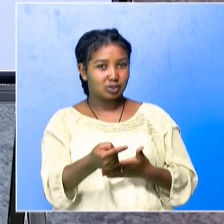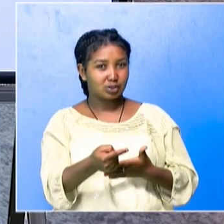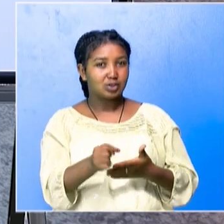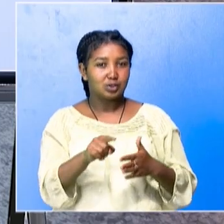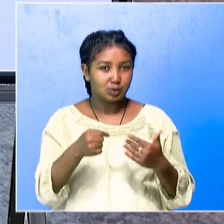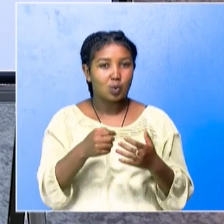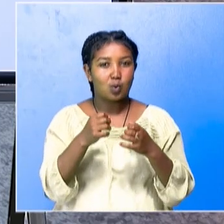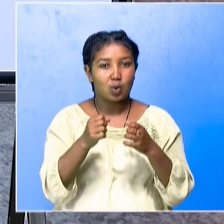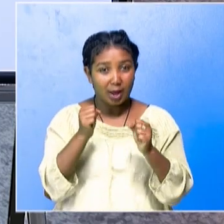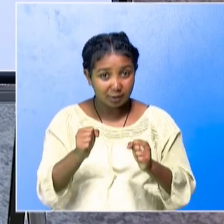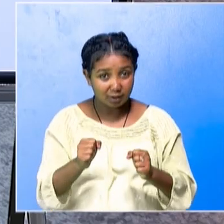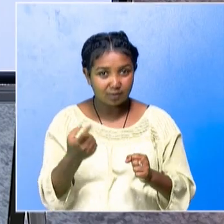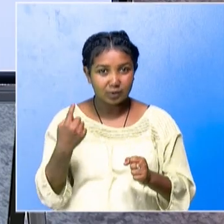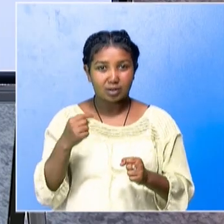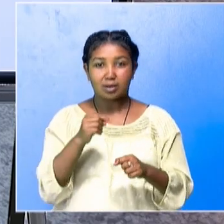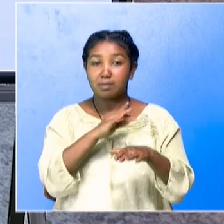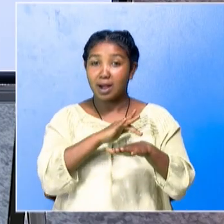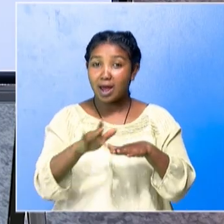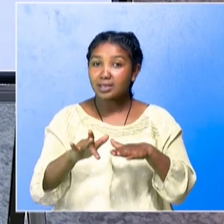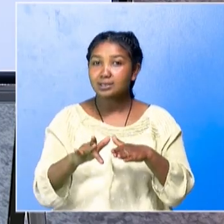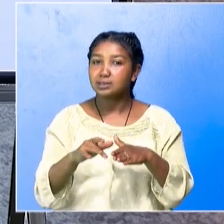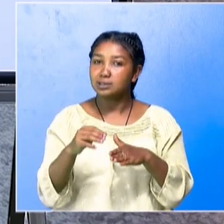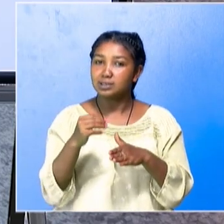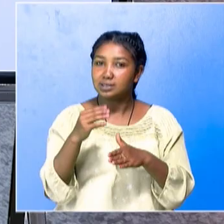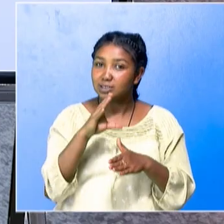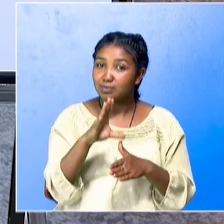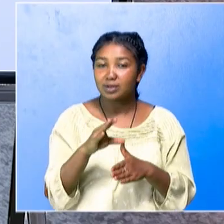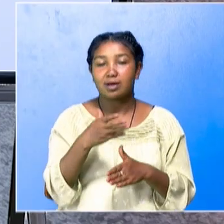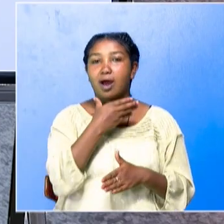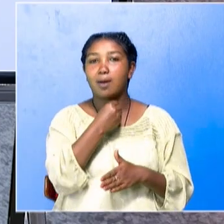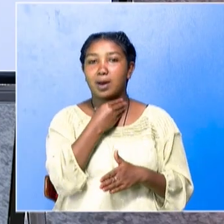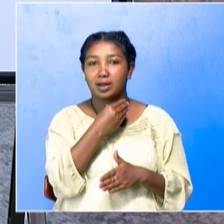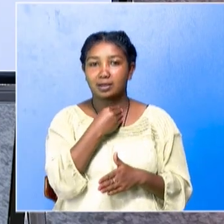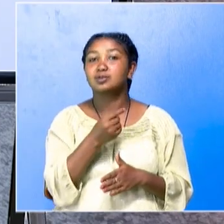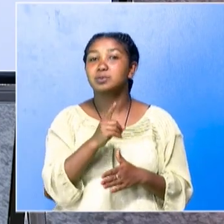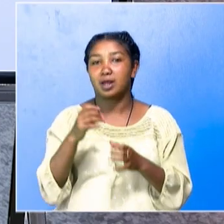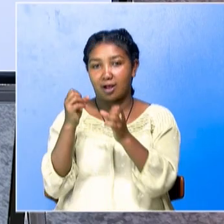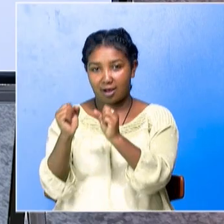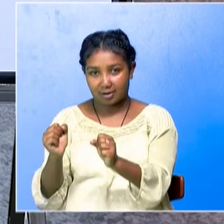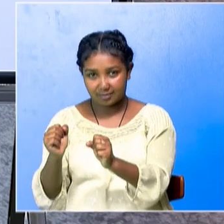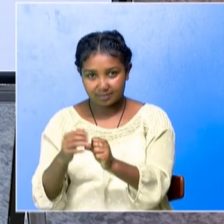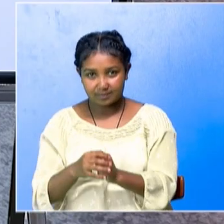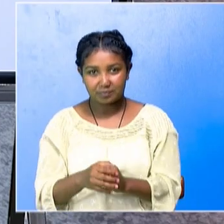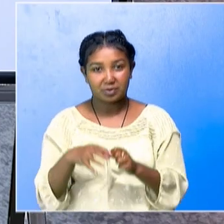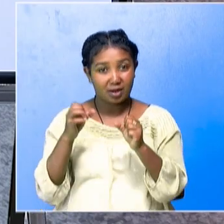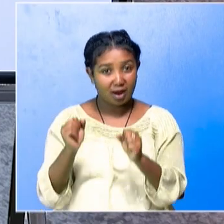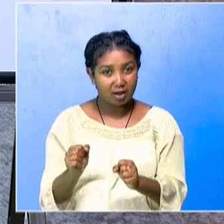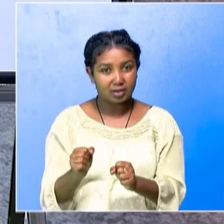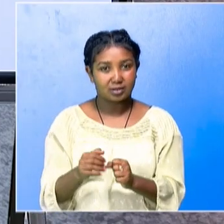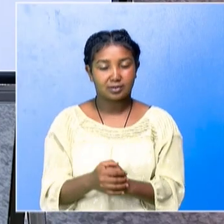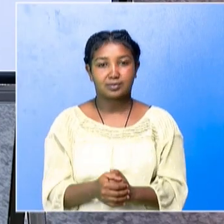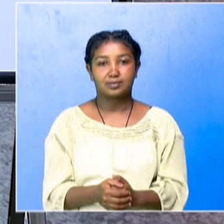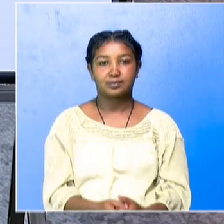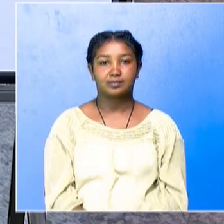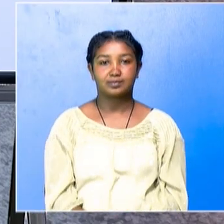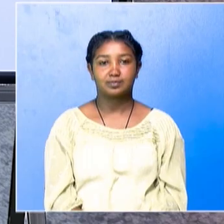ability. So we can say blank speak Amharic. Can. Can. Here